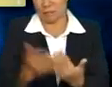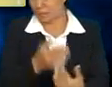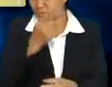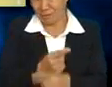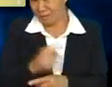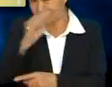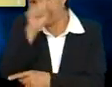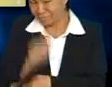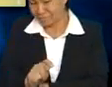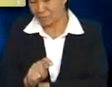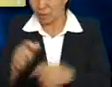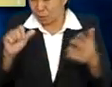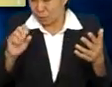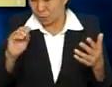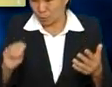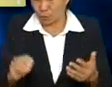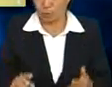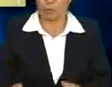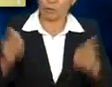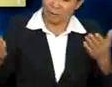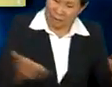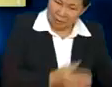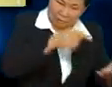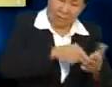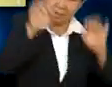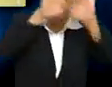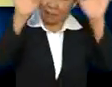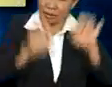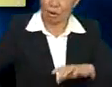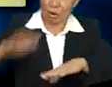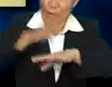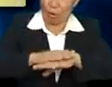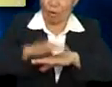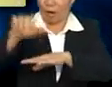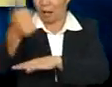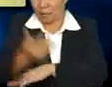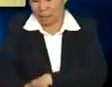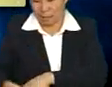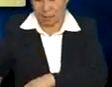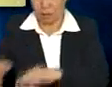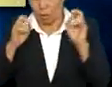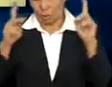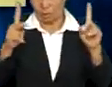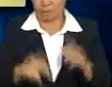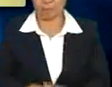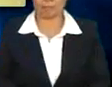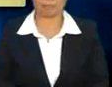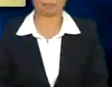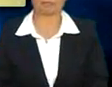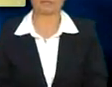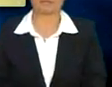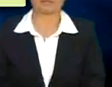Simple, isn't it? So, go and carry out this experiment on other materials, okay?